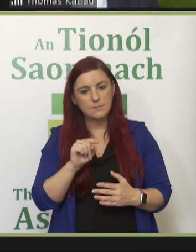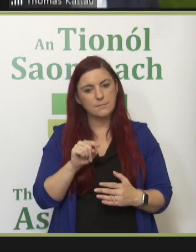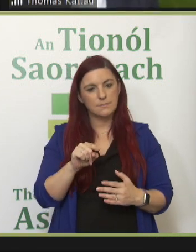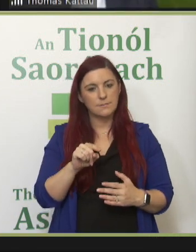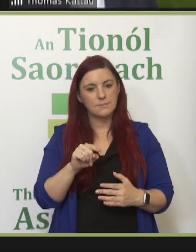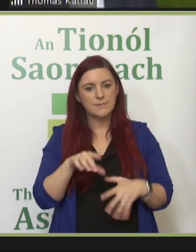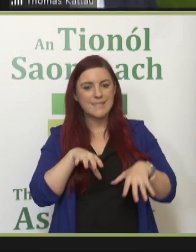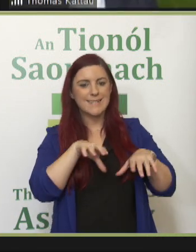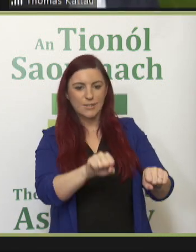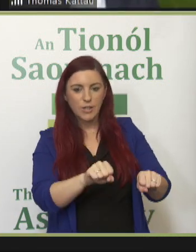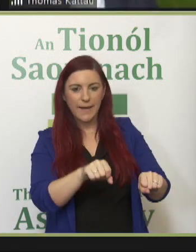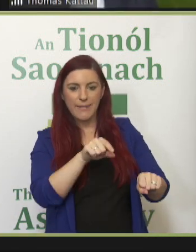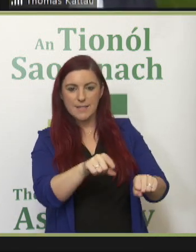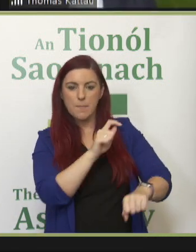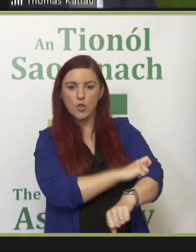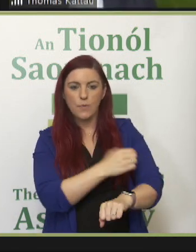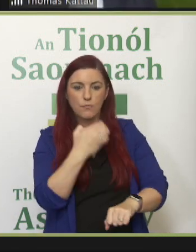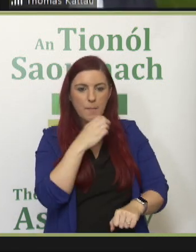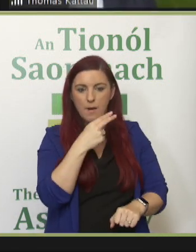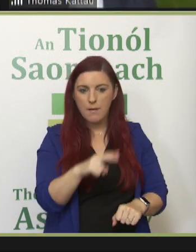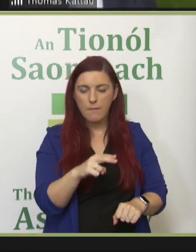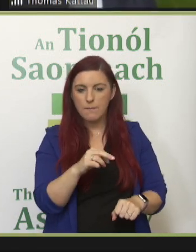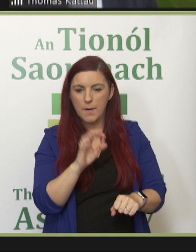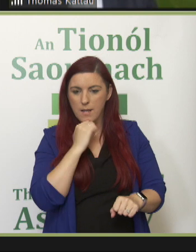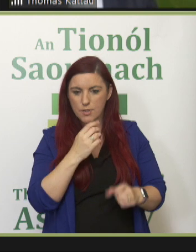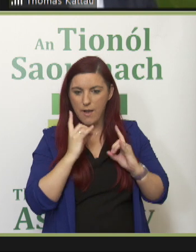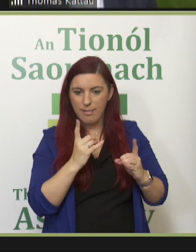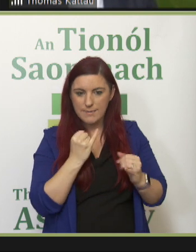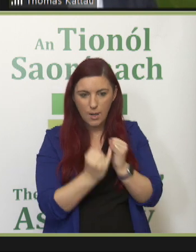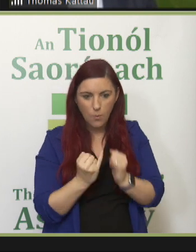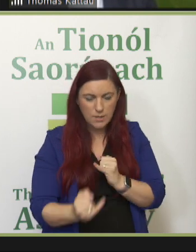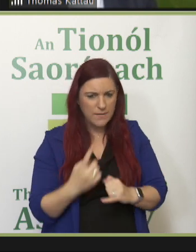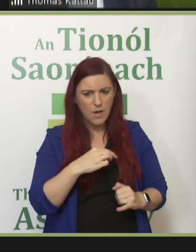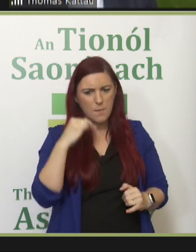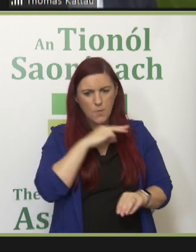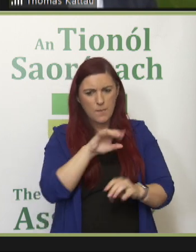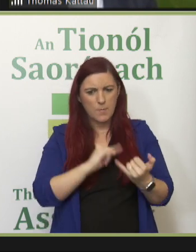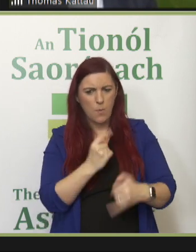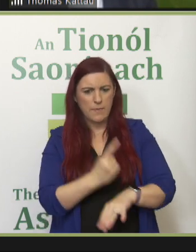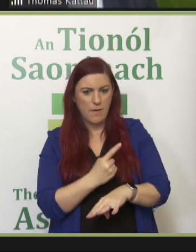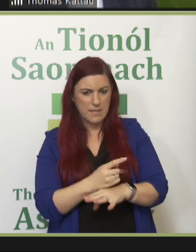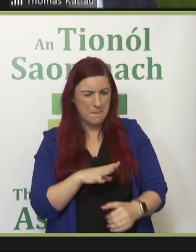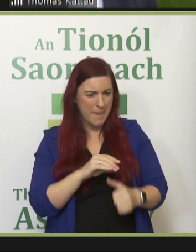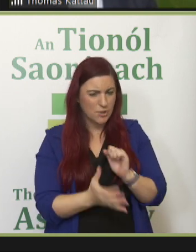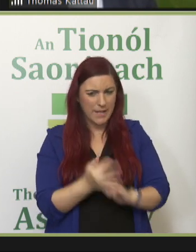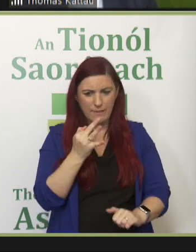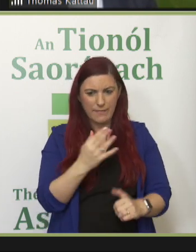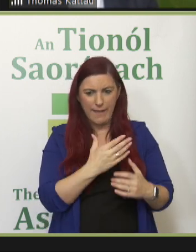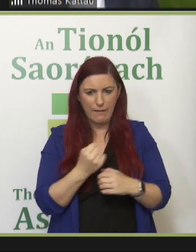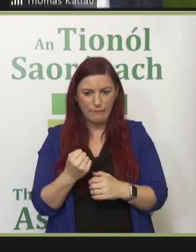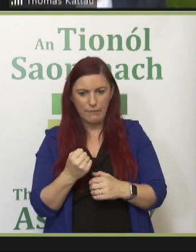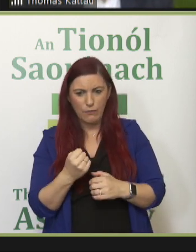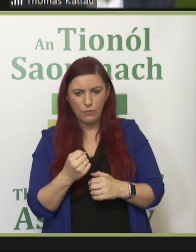of ensuring adequate healthcare in prisons, particularly for those who are suffering from drug use related